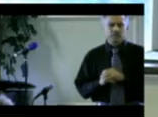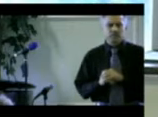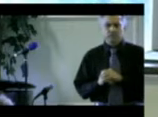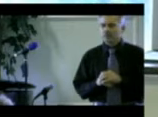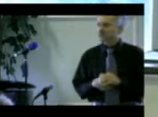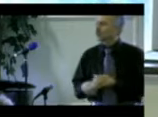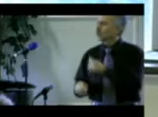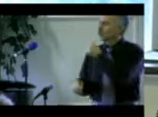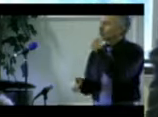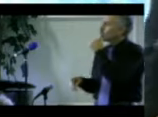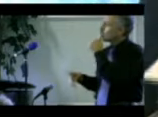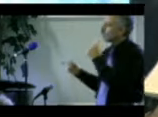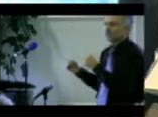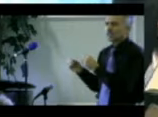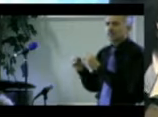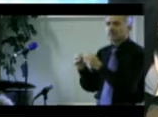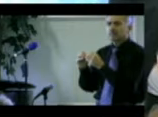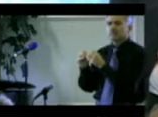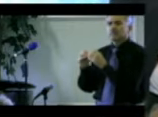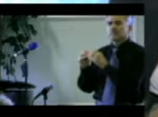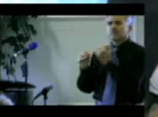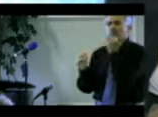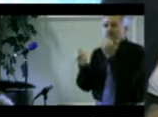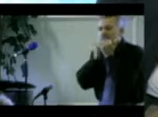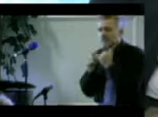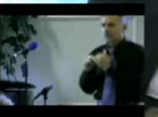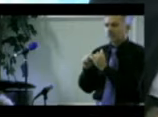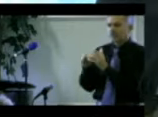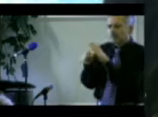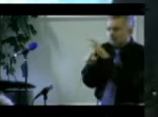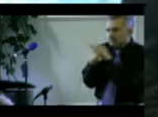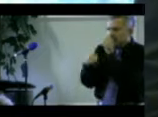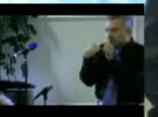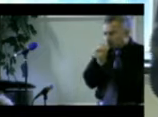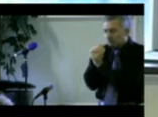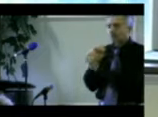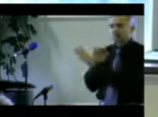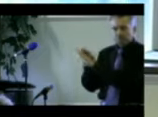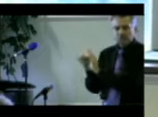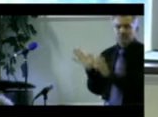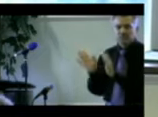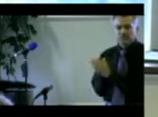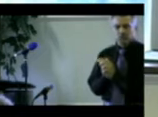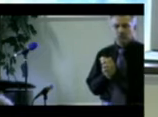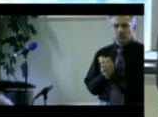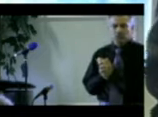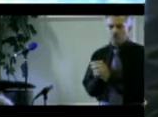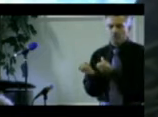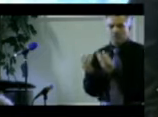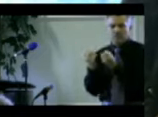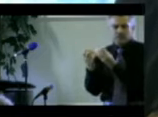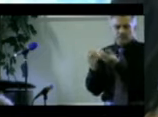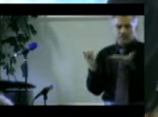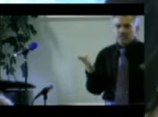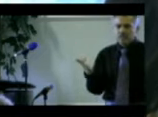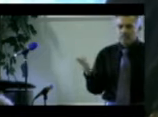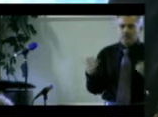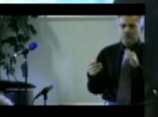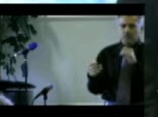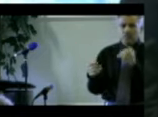whatever mistakes were made, they were plastered over and painted. All the things that were done wrong were not